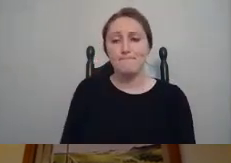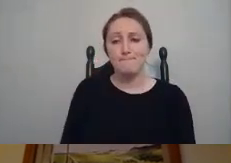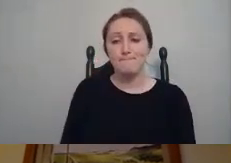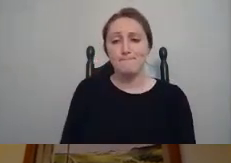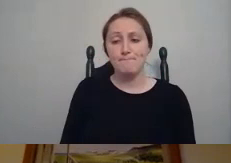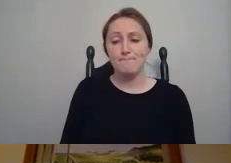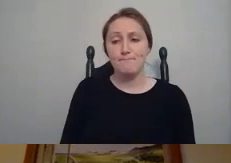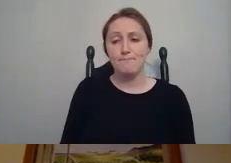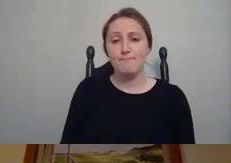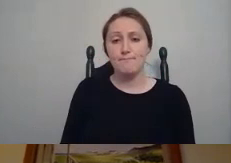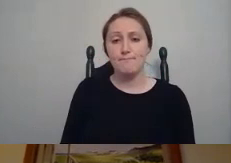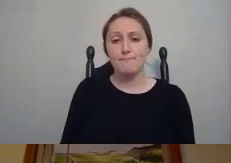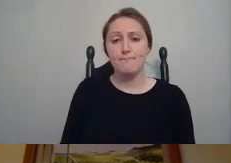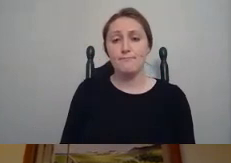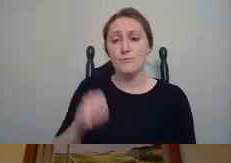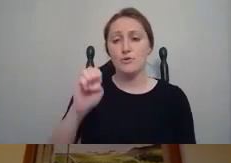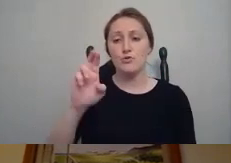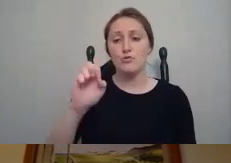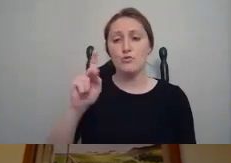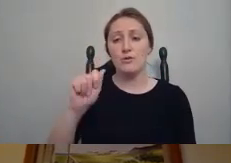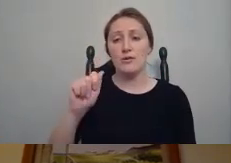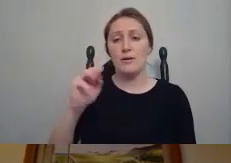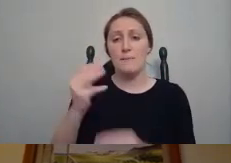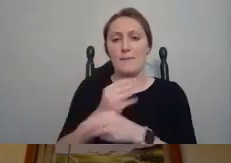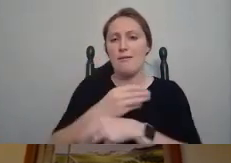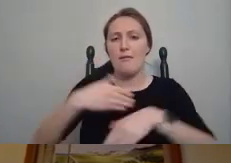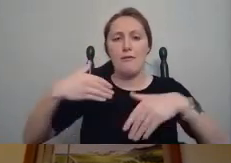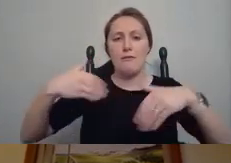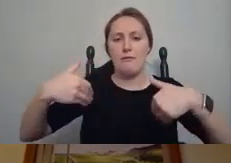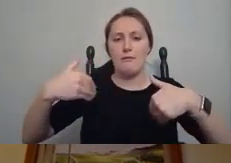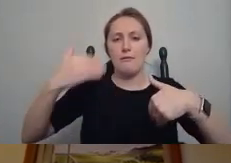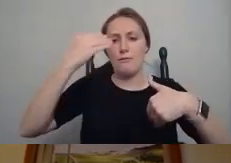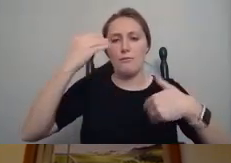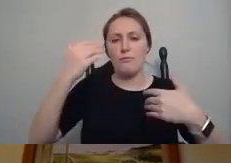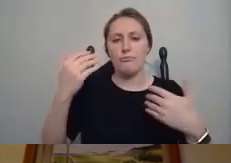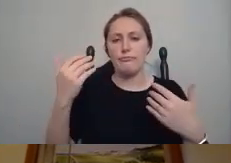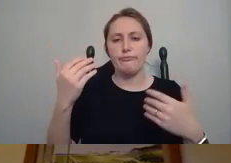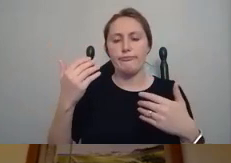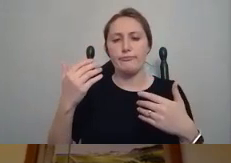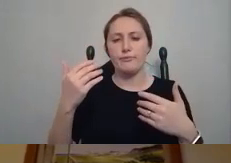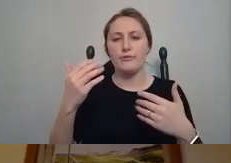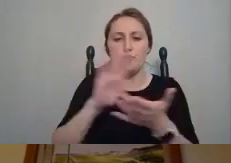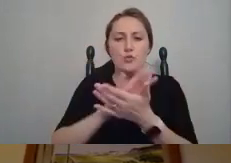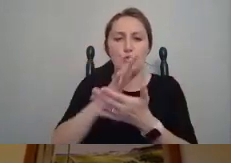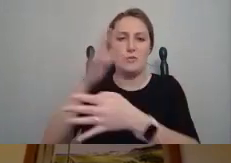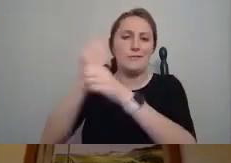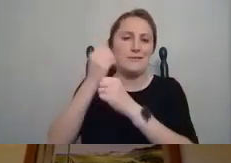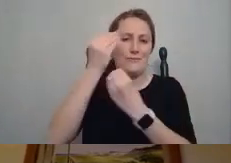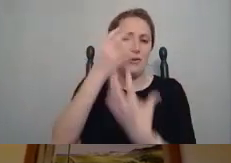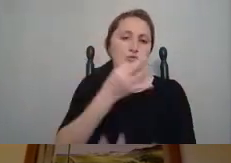And I don't know about the Eureka Math books yet, if that's something that schools will be receiving.